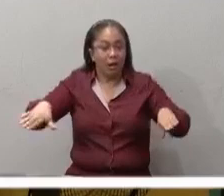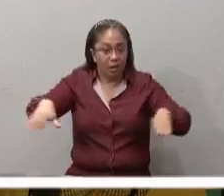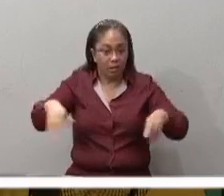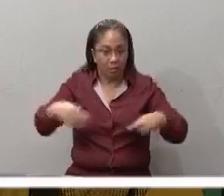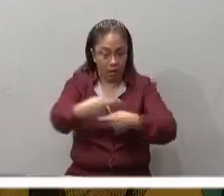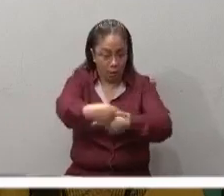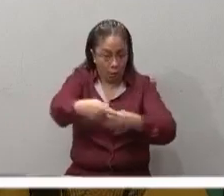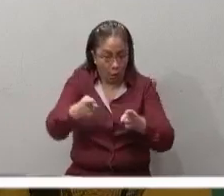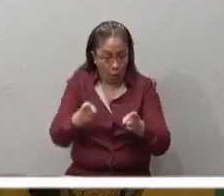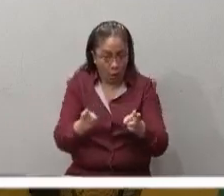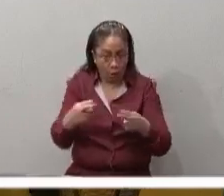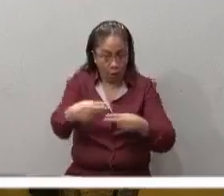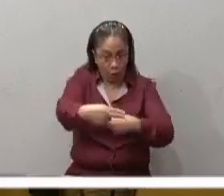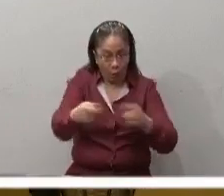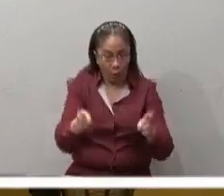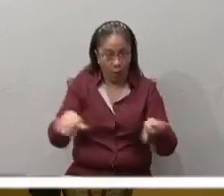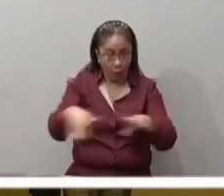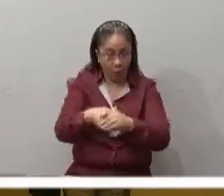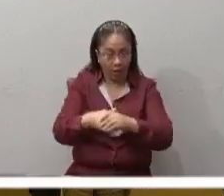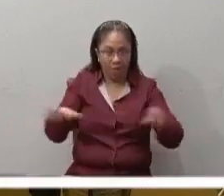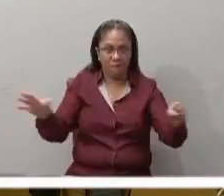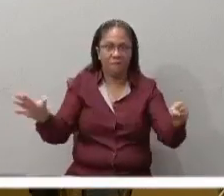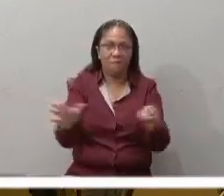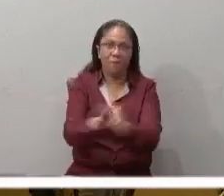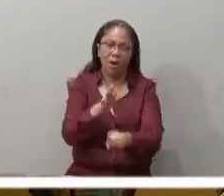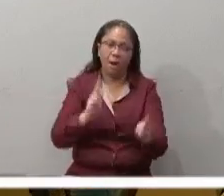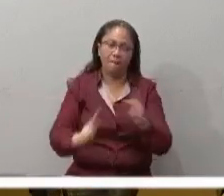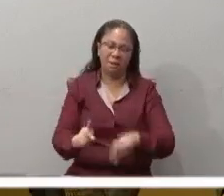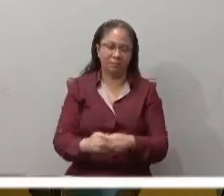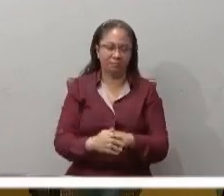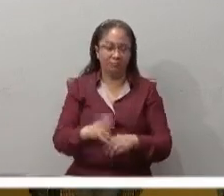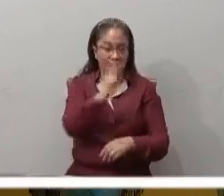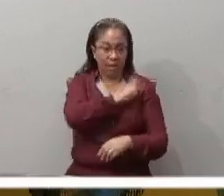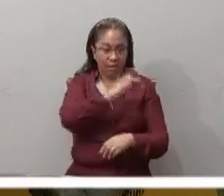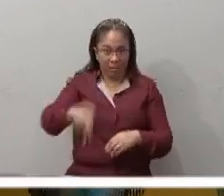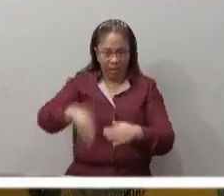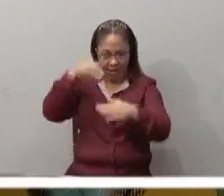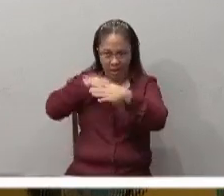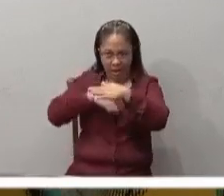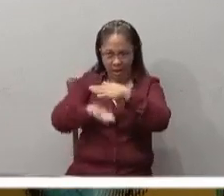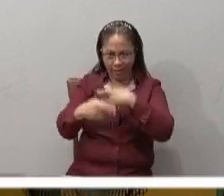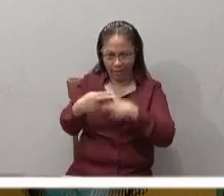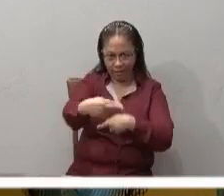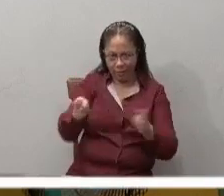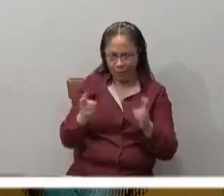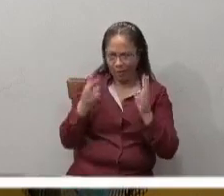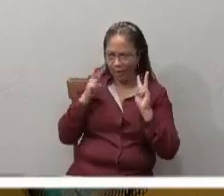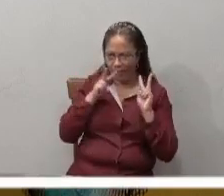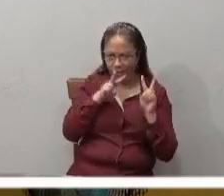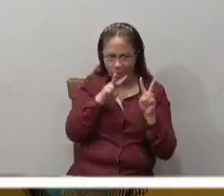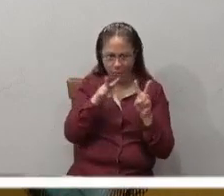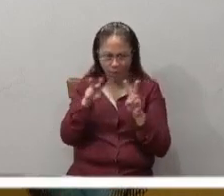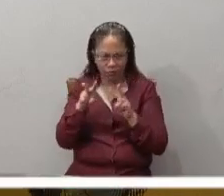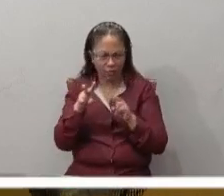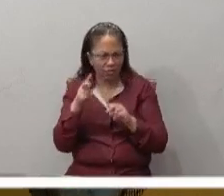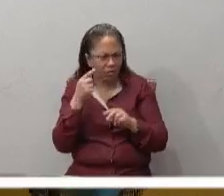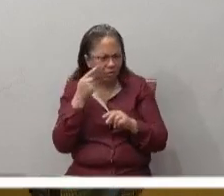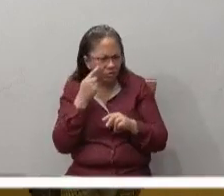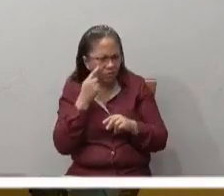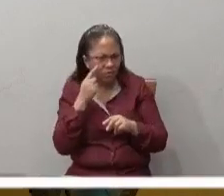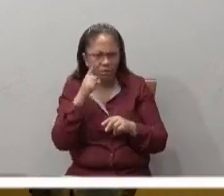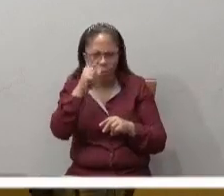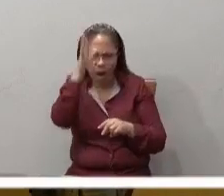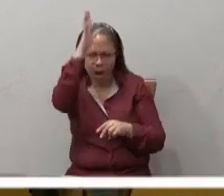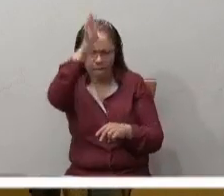was filled with guests. When the king came in to look at the guests, he noticed